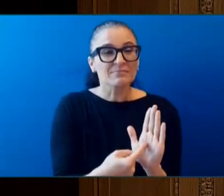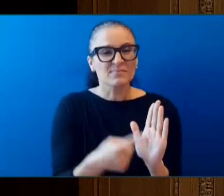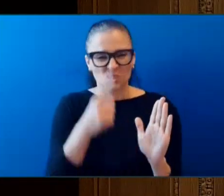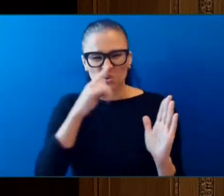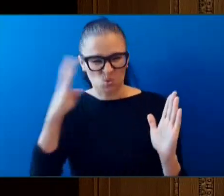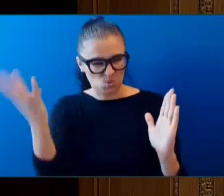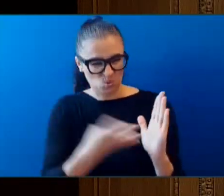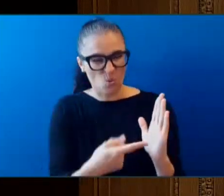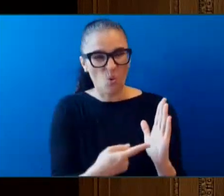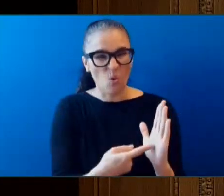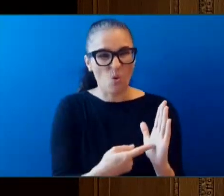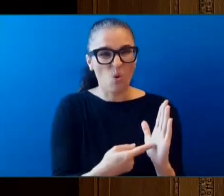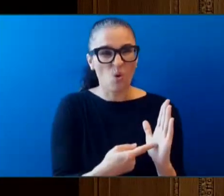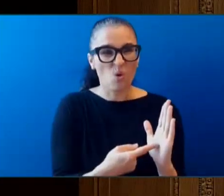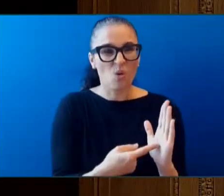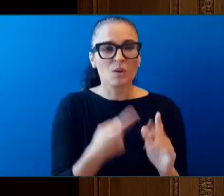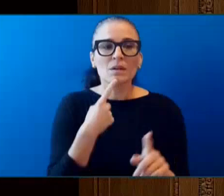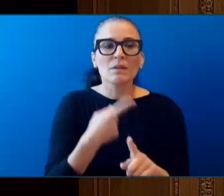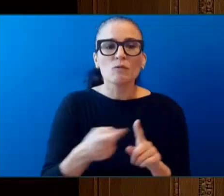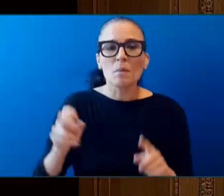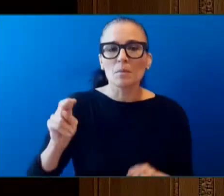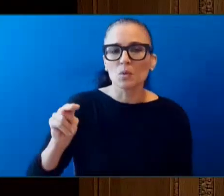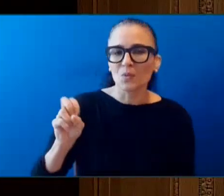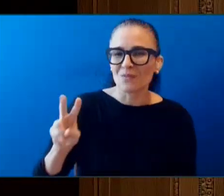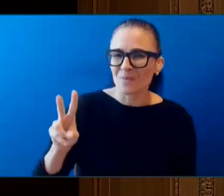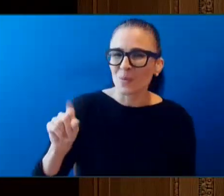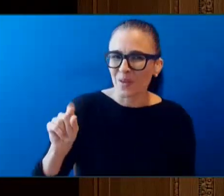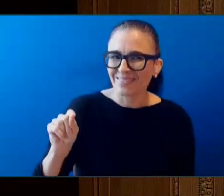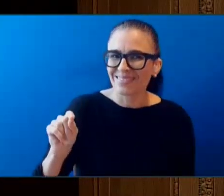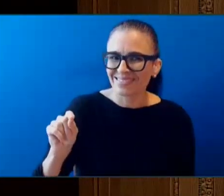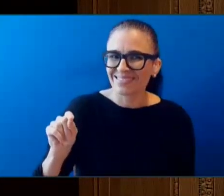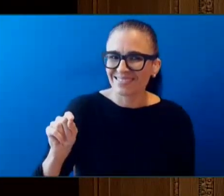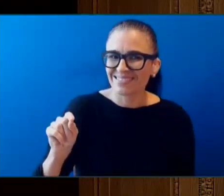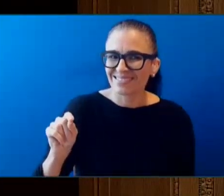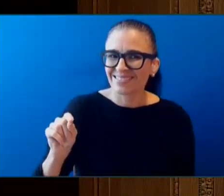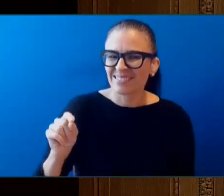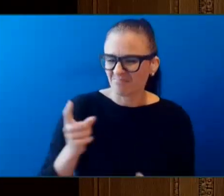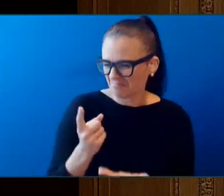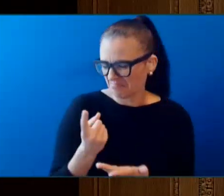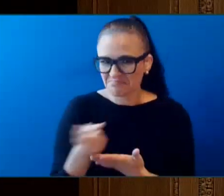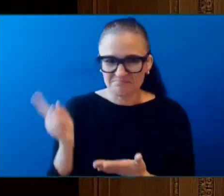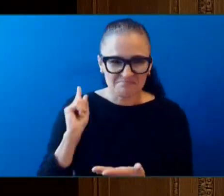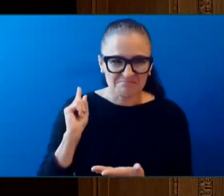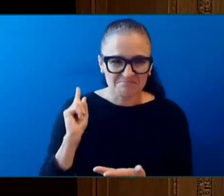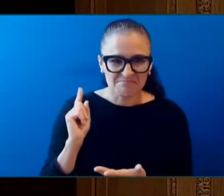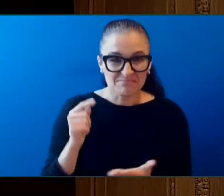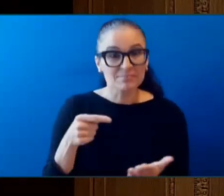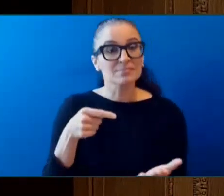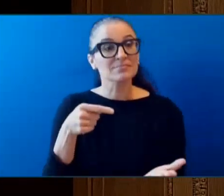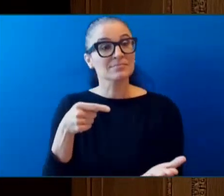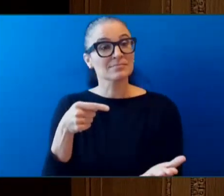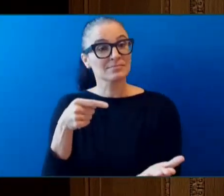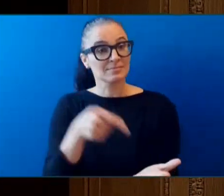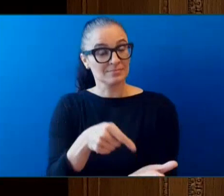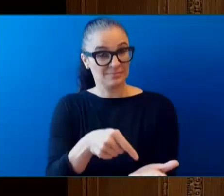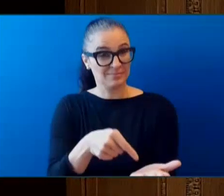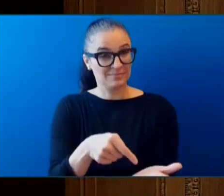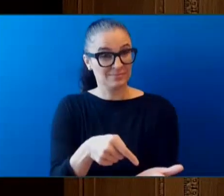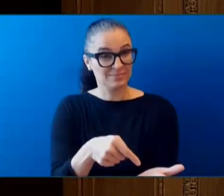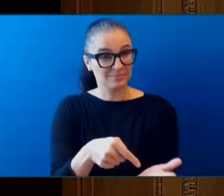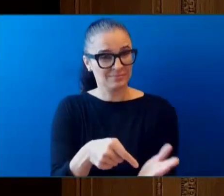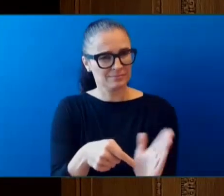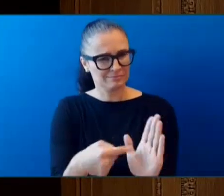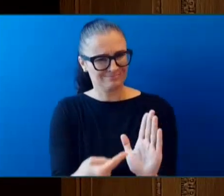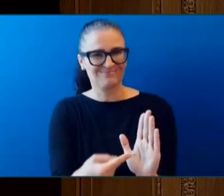today. The memo makes it clear that the government sees itself as having a choice between, on the